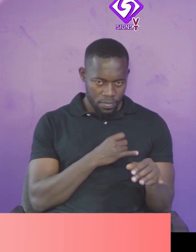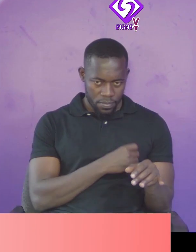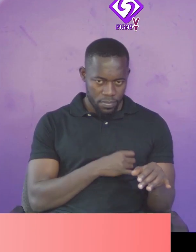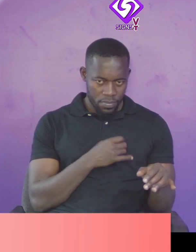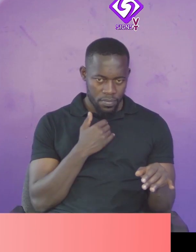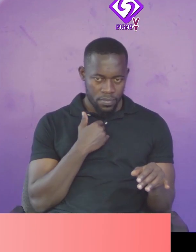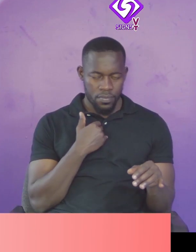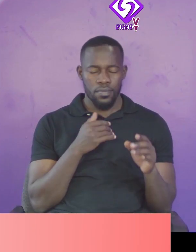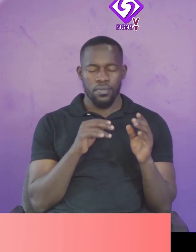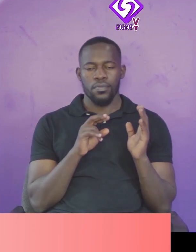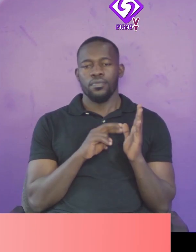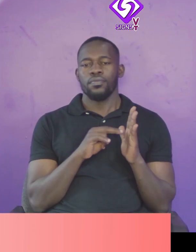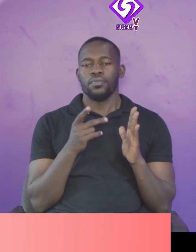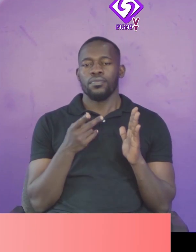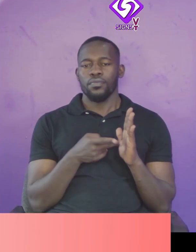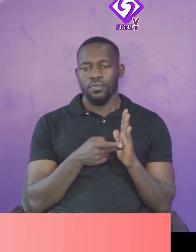that